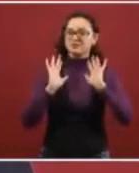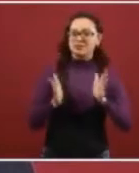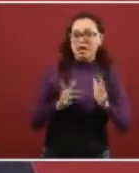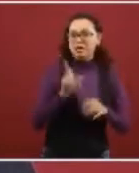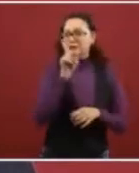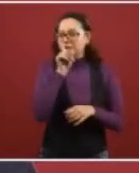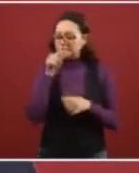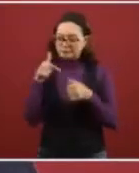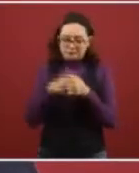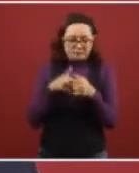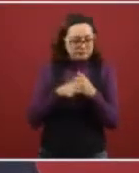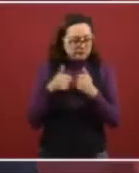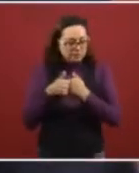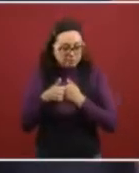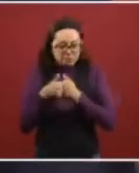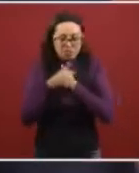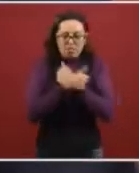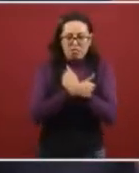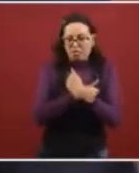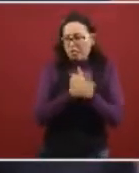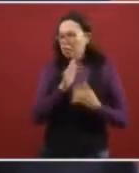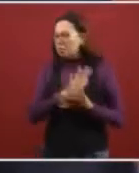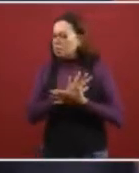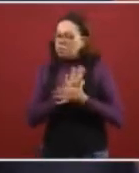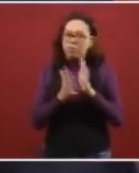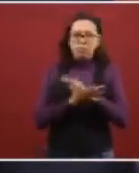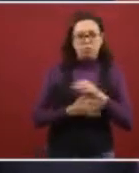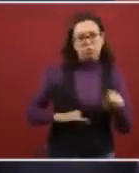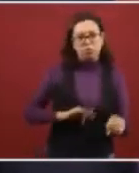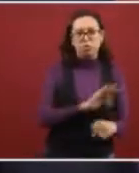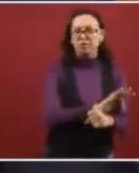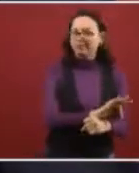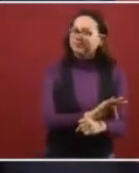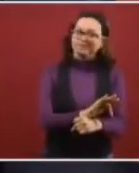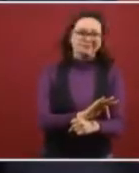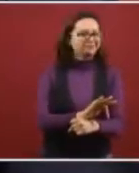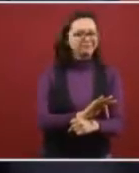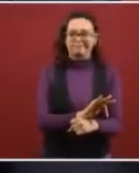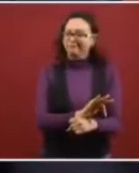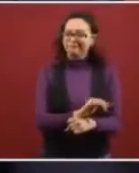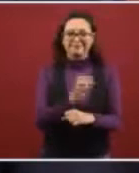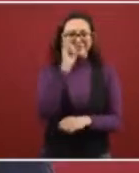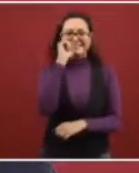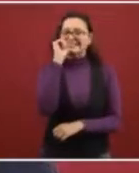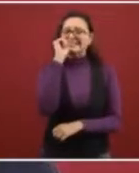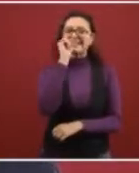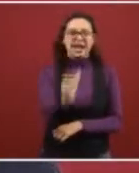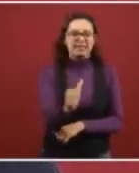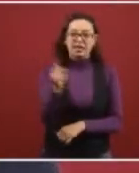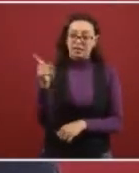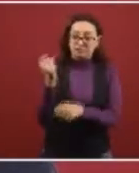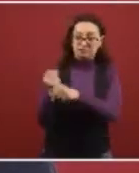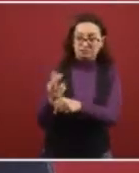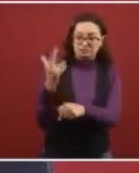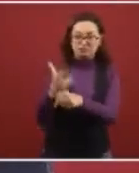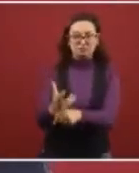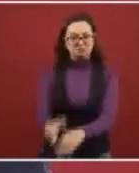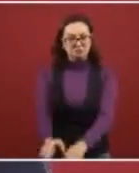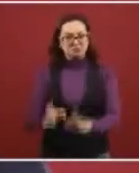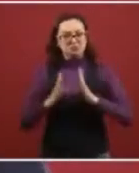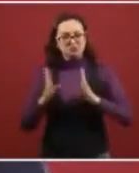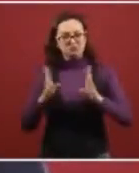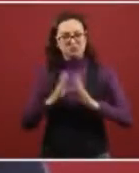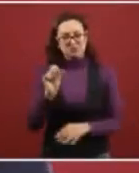oculte a nadie. That you not protect el comportamiento or cover del secretario de la defensa so fue de rectitud Secretary